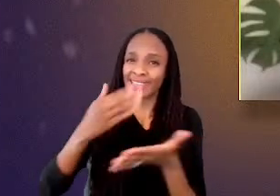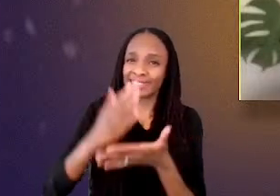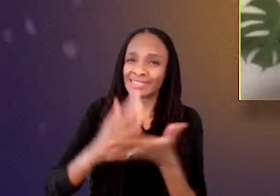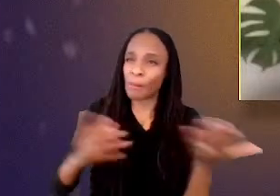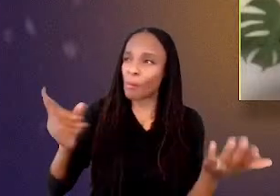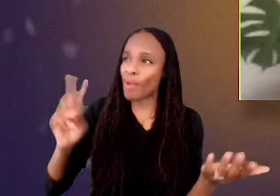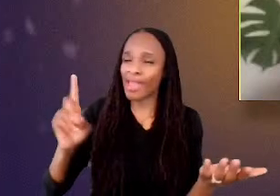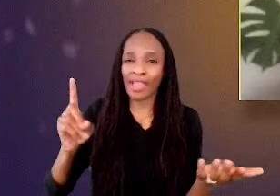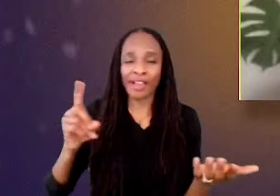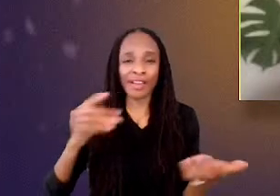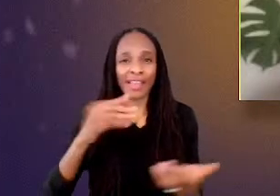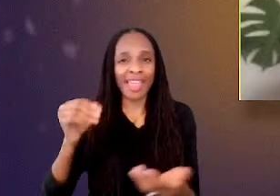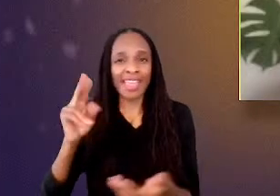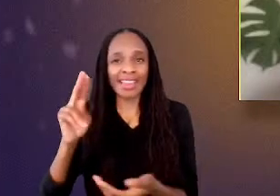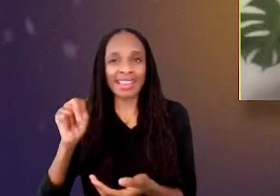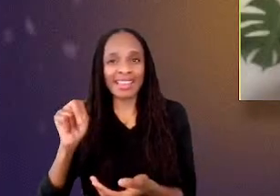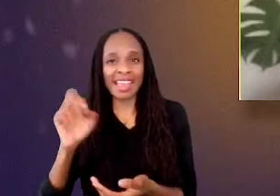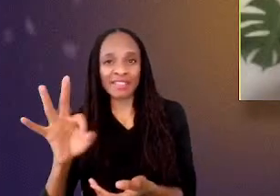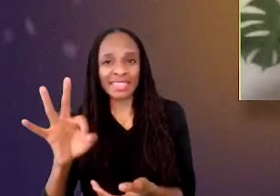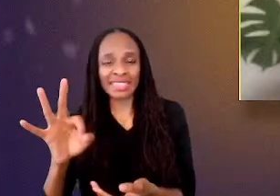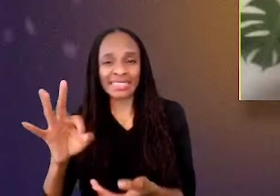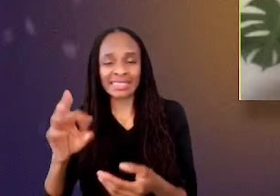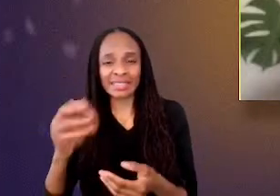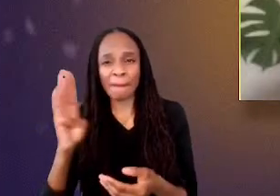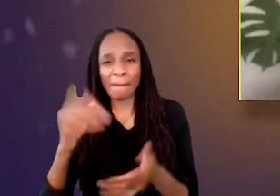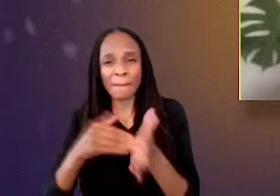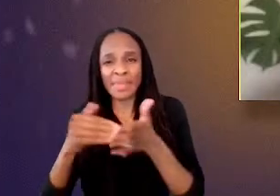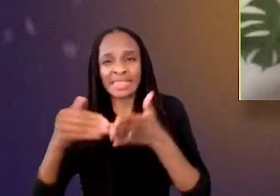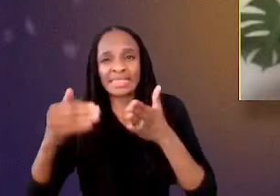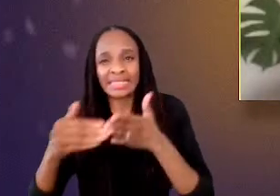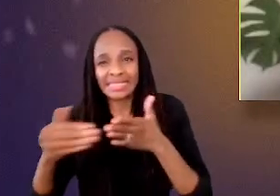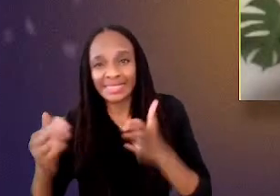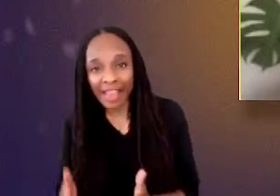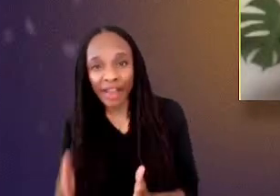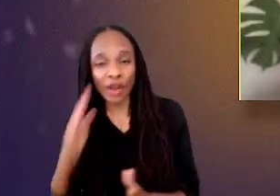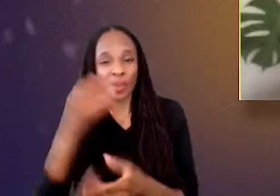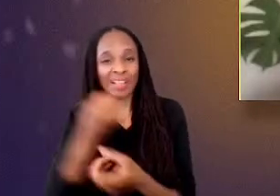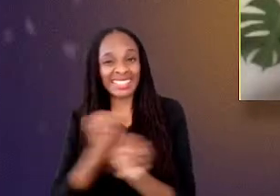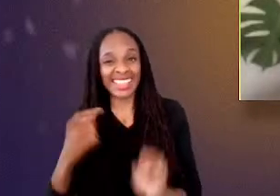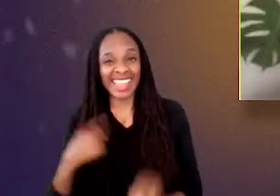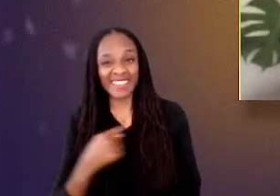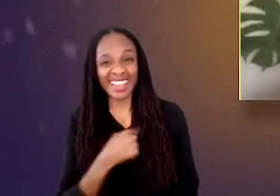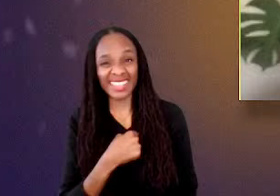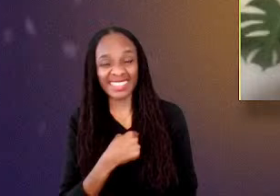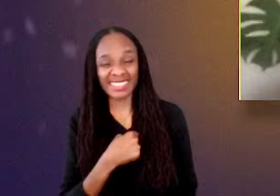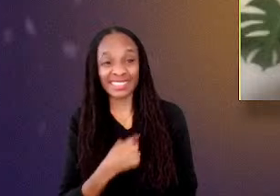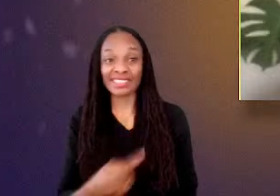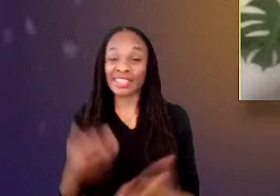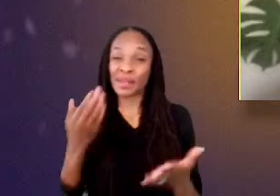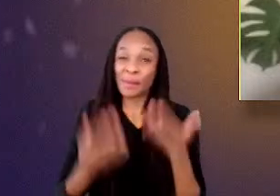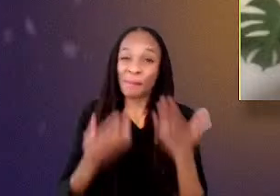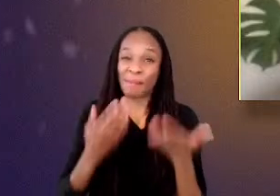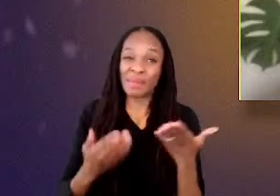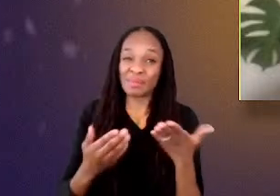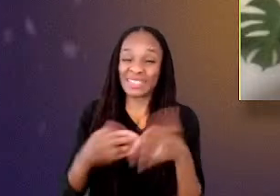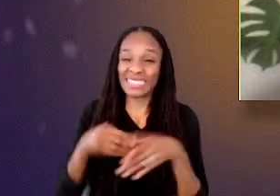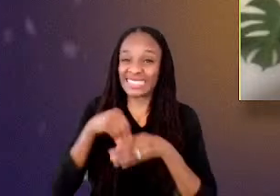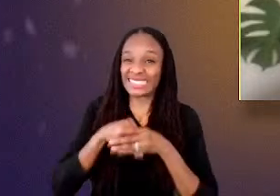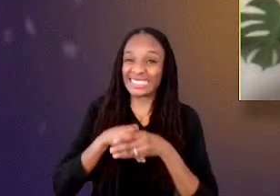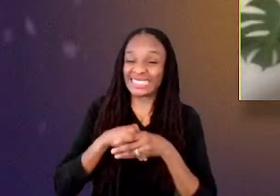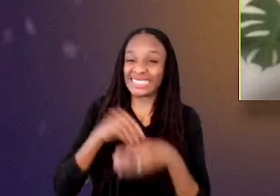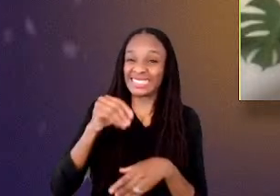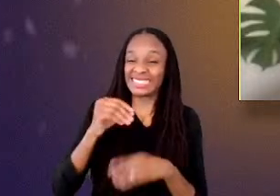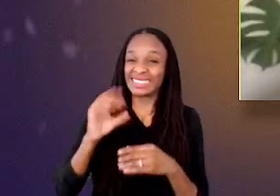a Netflix billionaire is going to save us, right? And then probably a little bit like of inherent classism in our